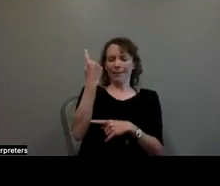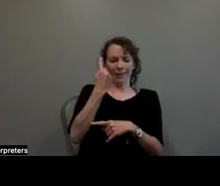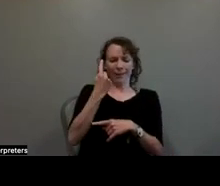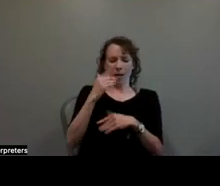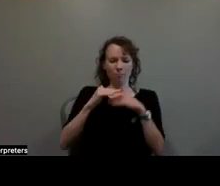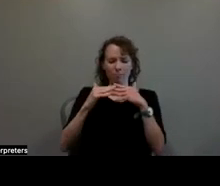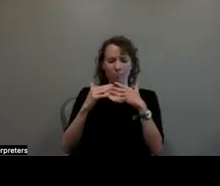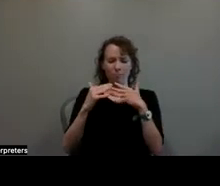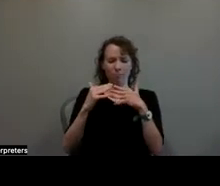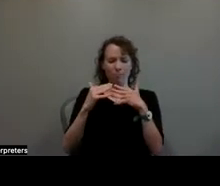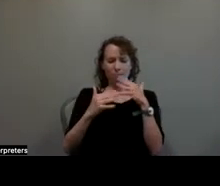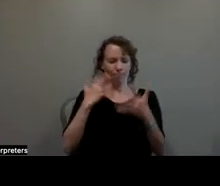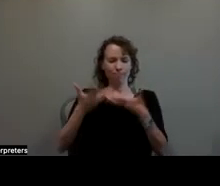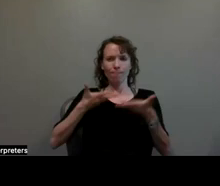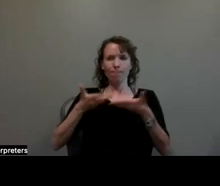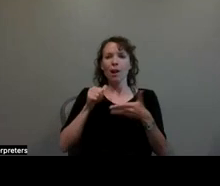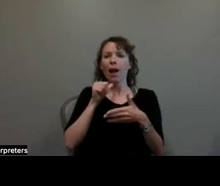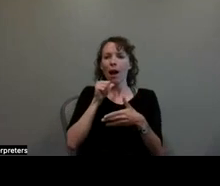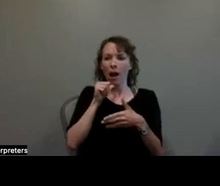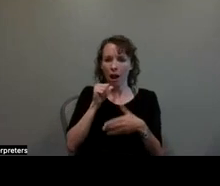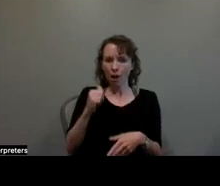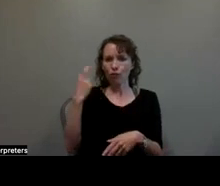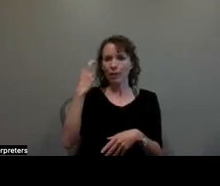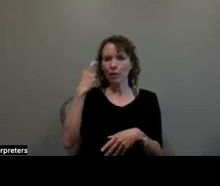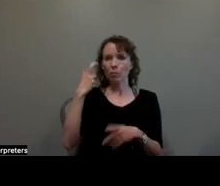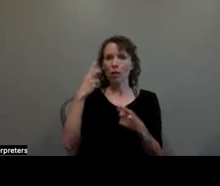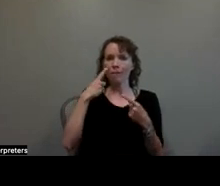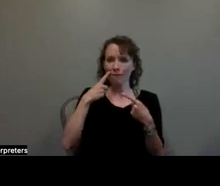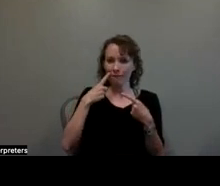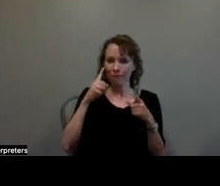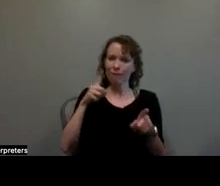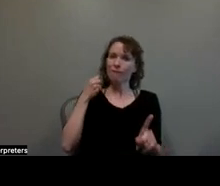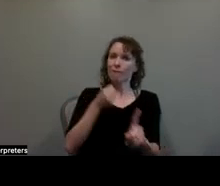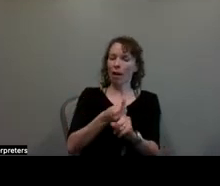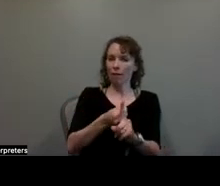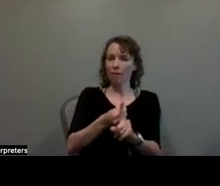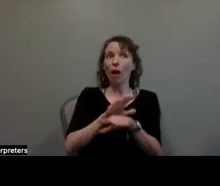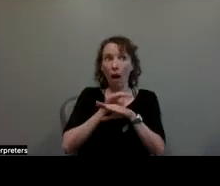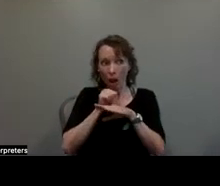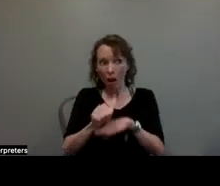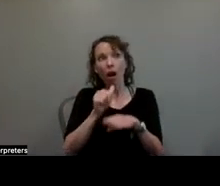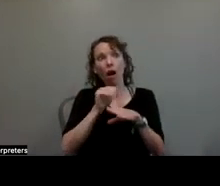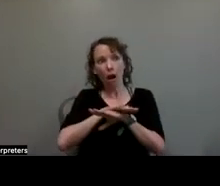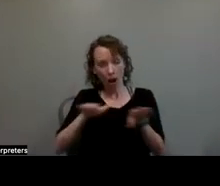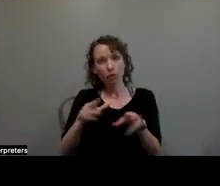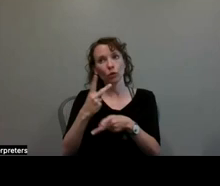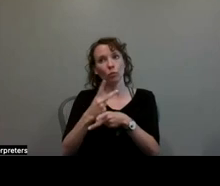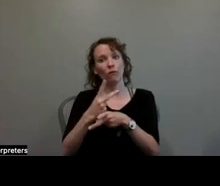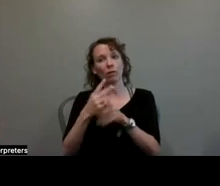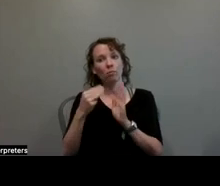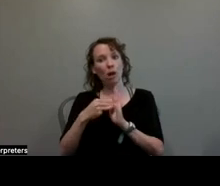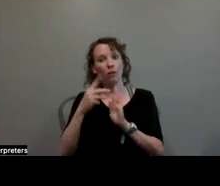an unreasonable effectiveness of unsupervised models in doing this kind of variant effect prediction.